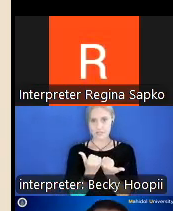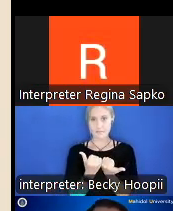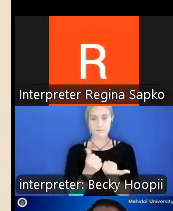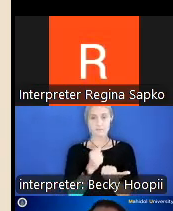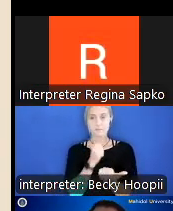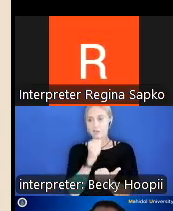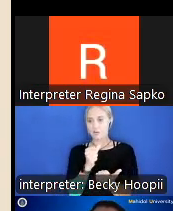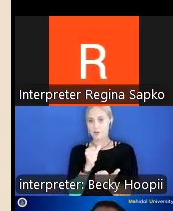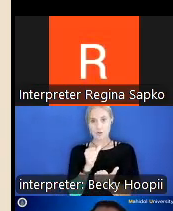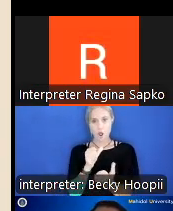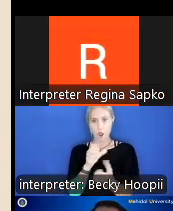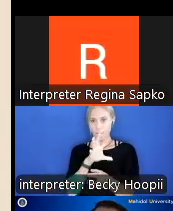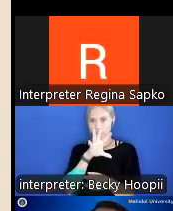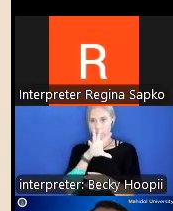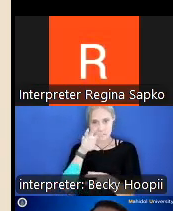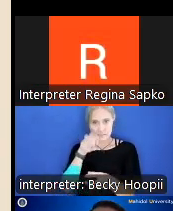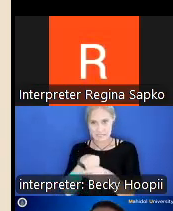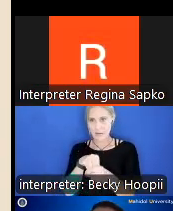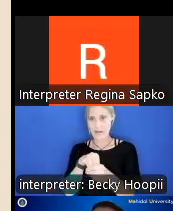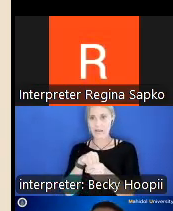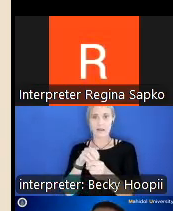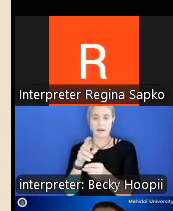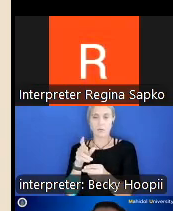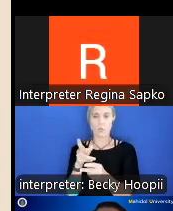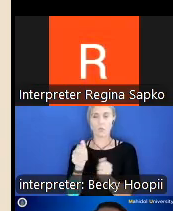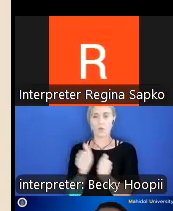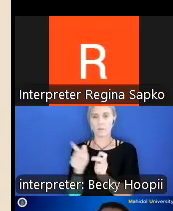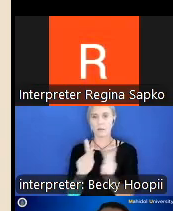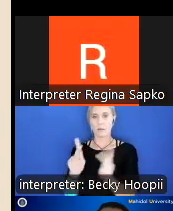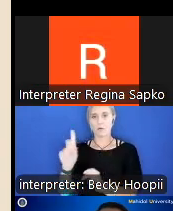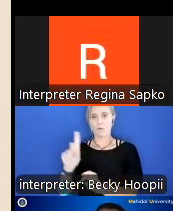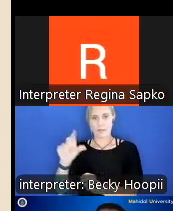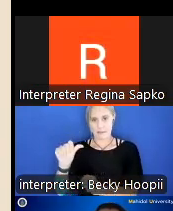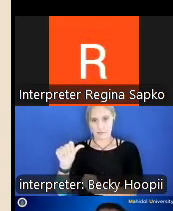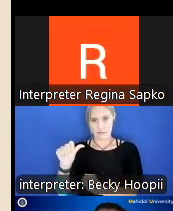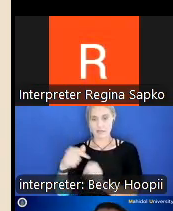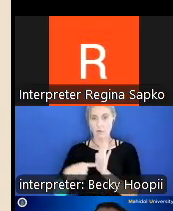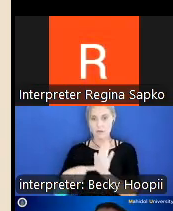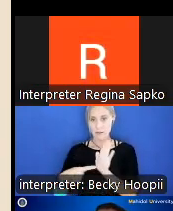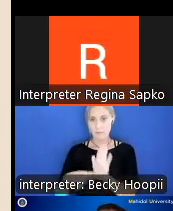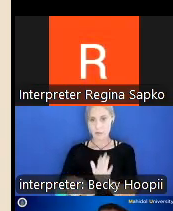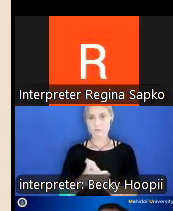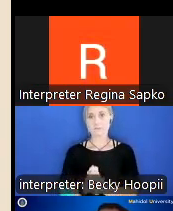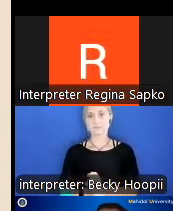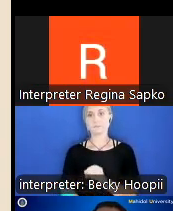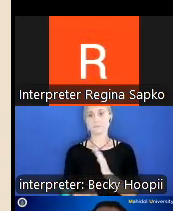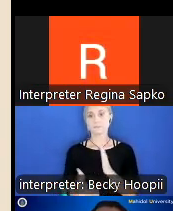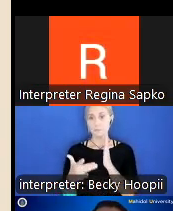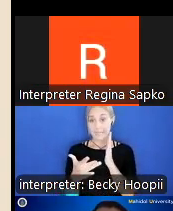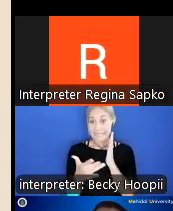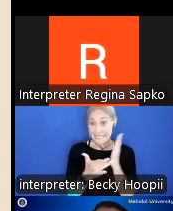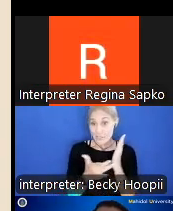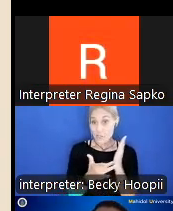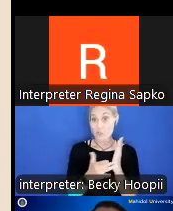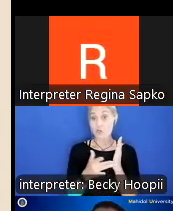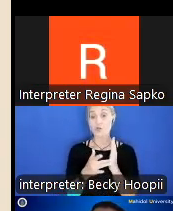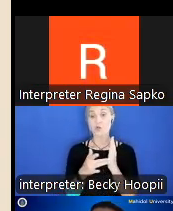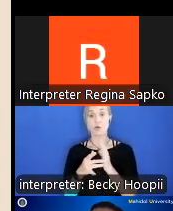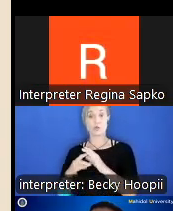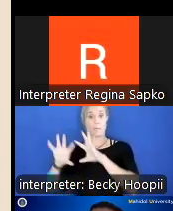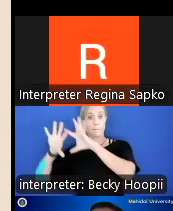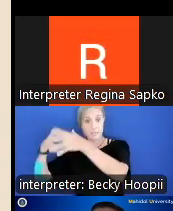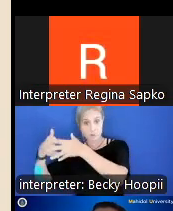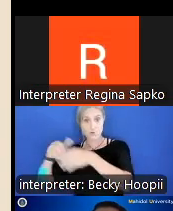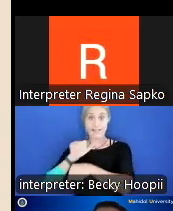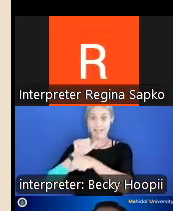responsible for person with disability mainly. For example, like digital ministry, labor ministry,